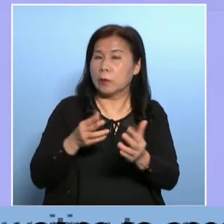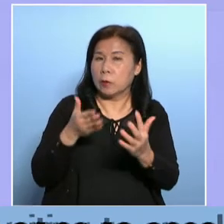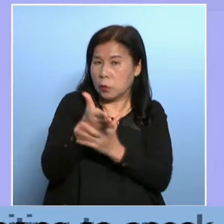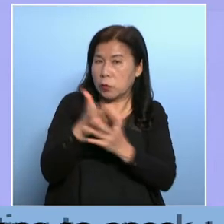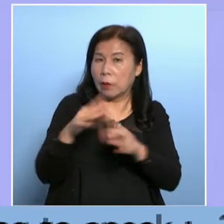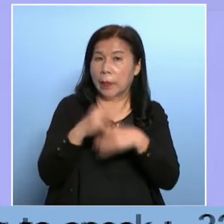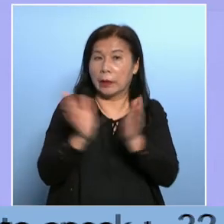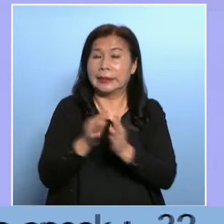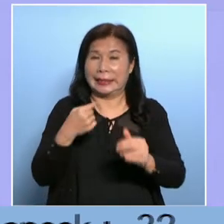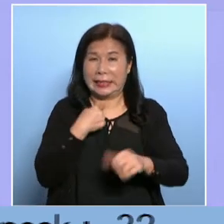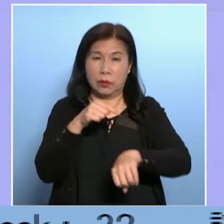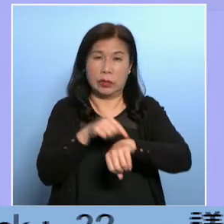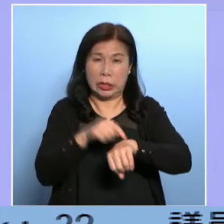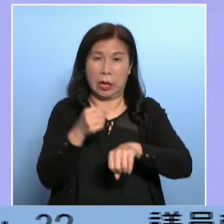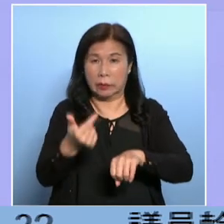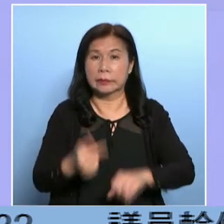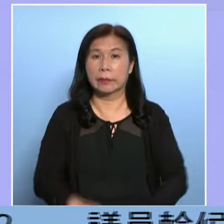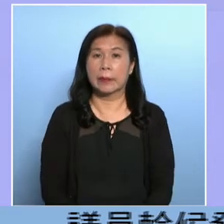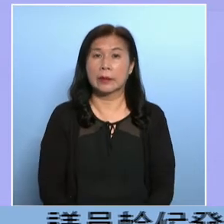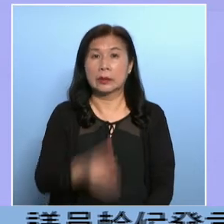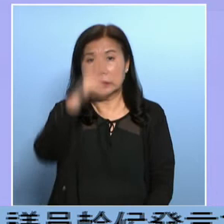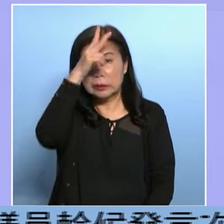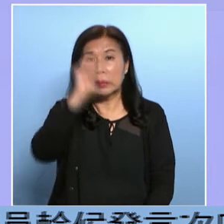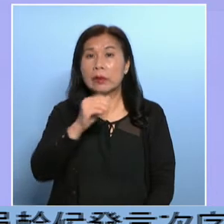measures. However, this will take time.